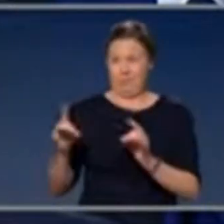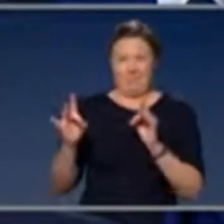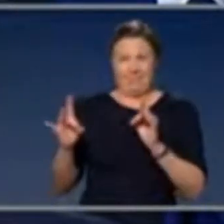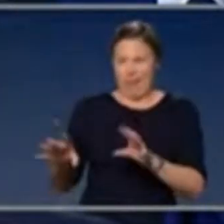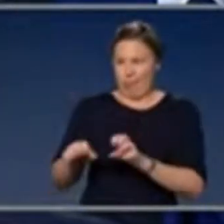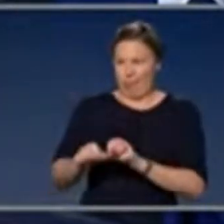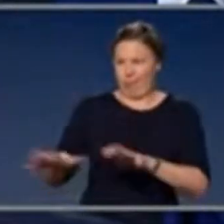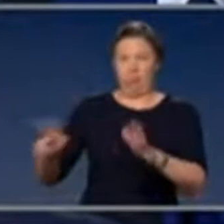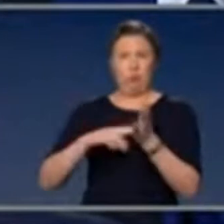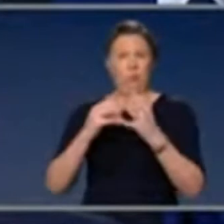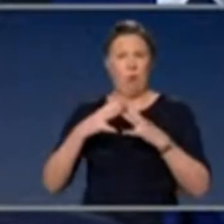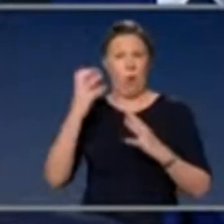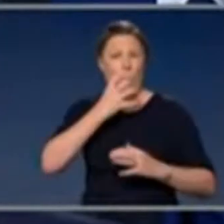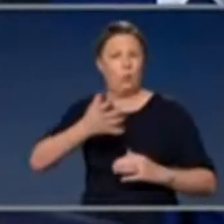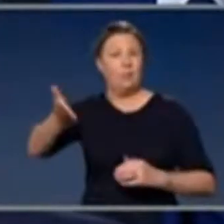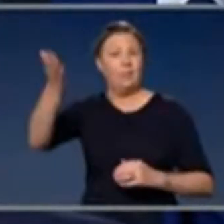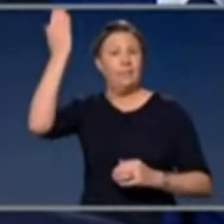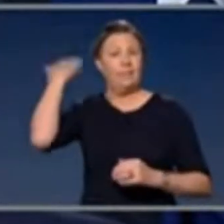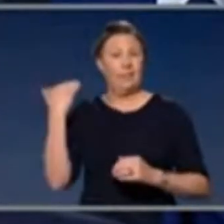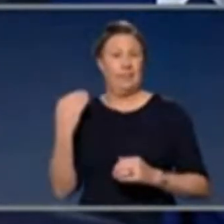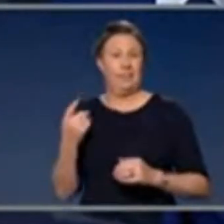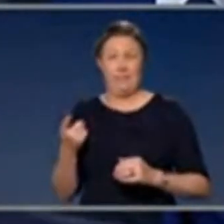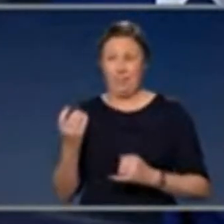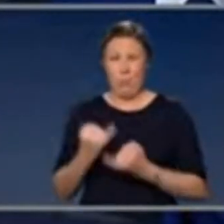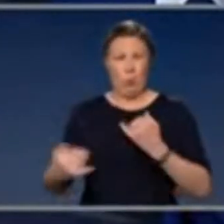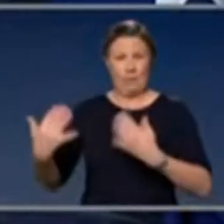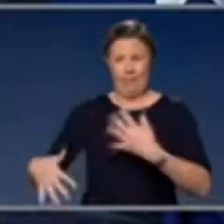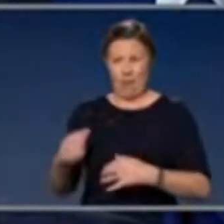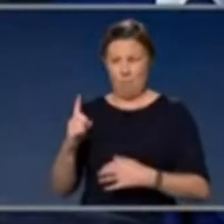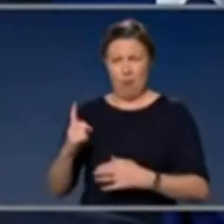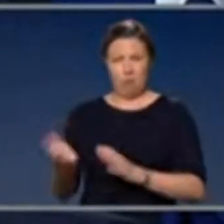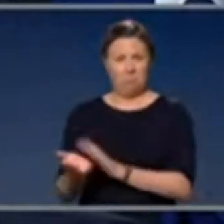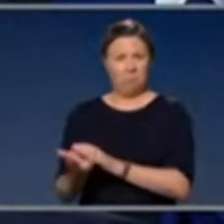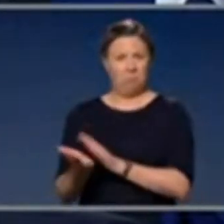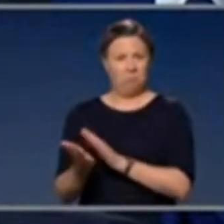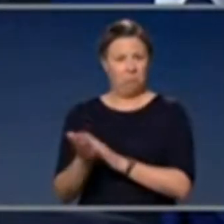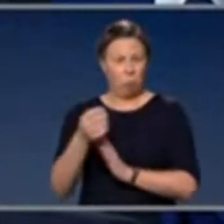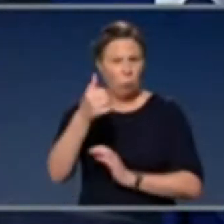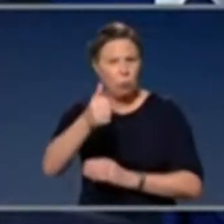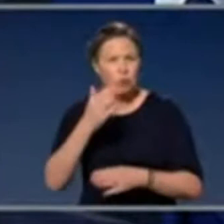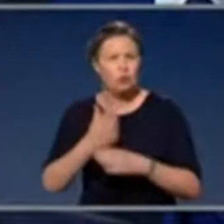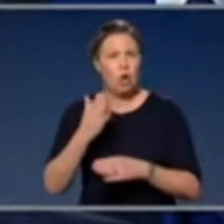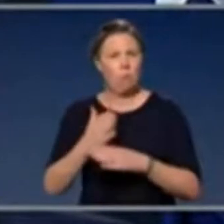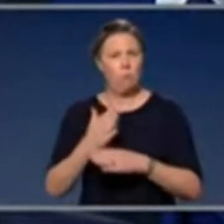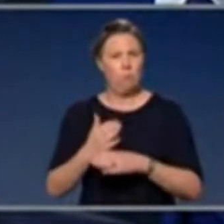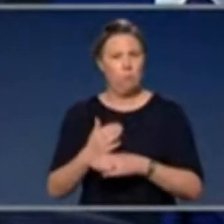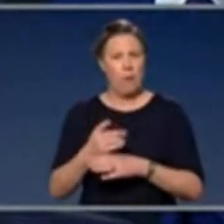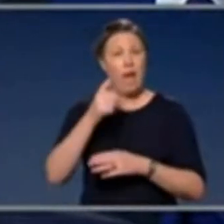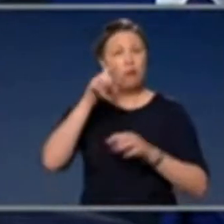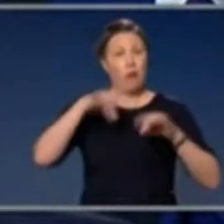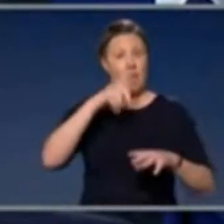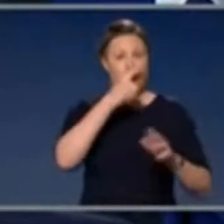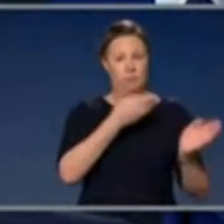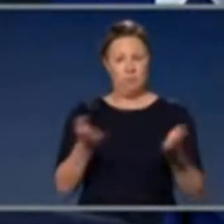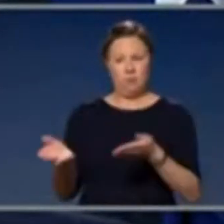they have, their results today are simply magnificent in terms of the hope it gives to